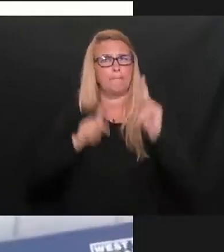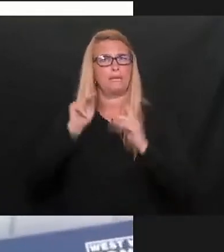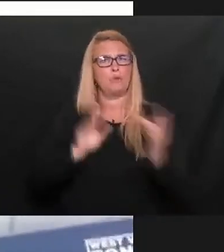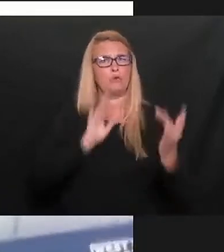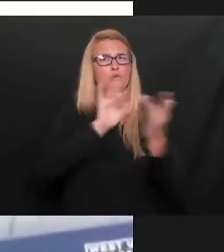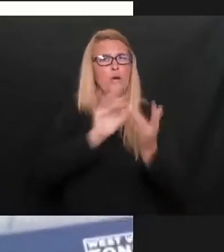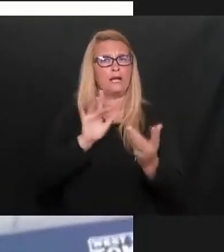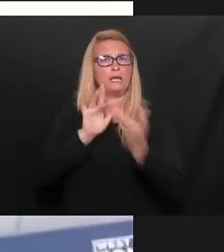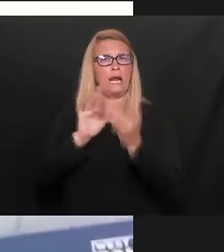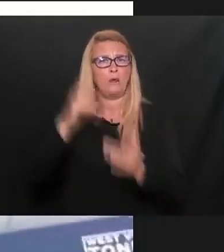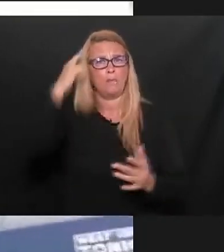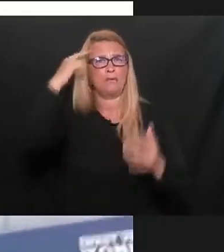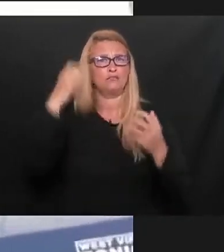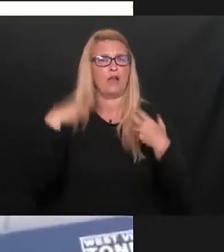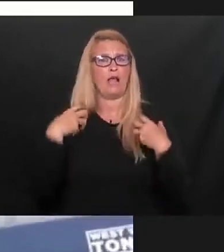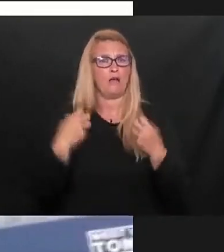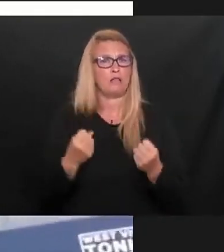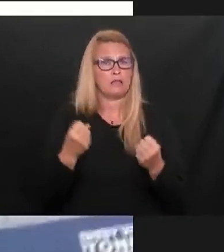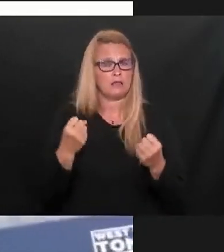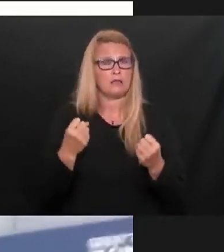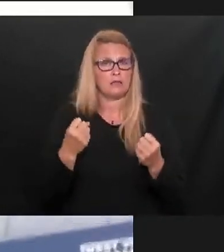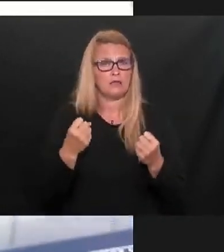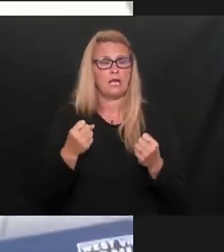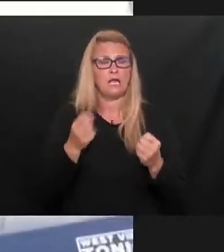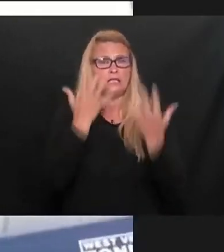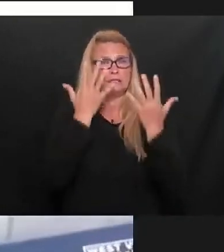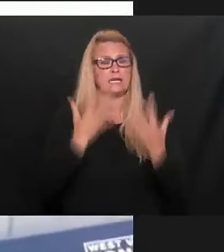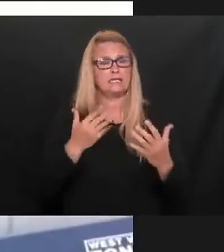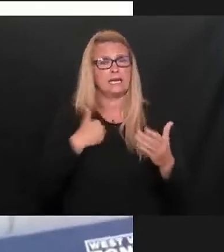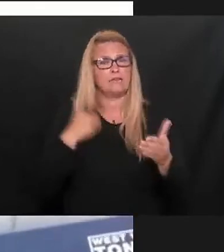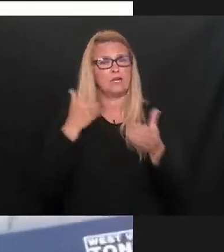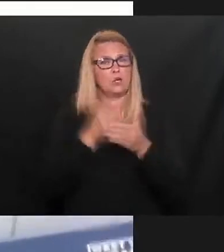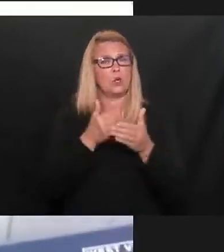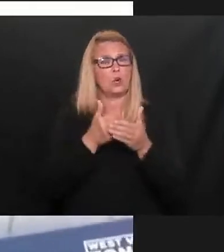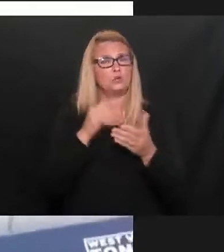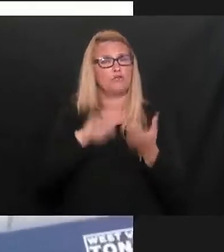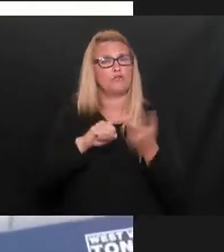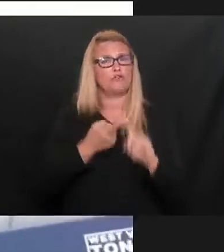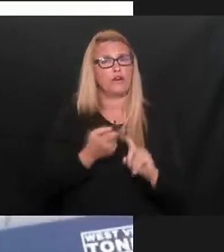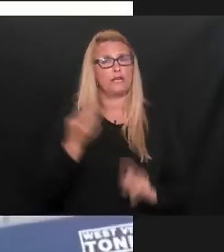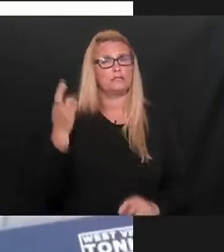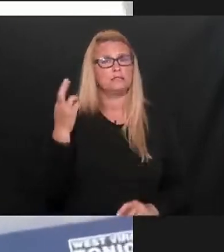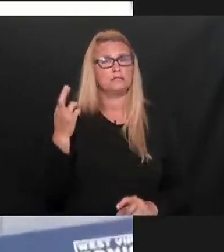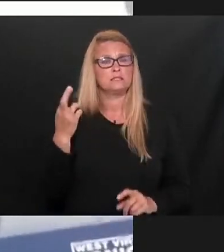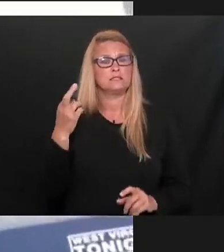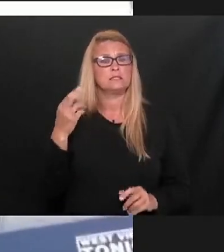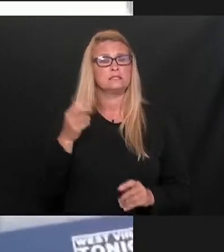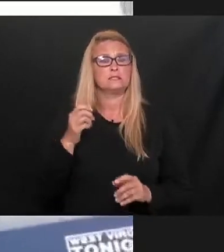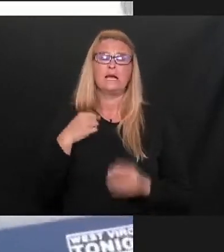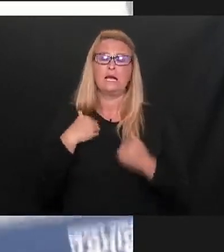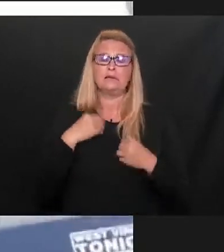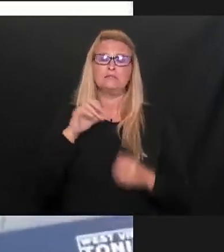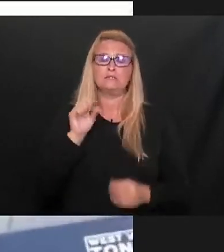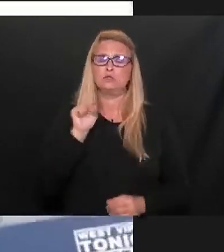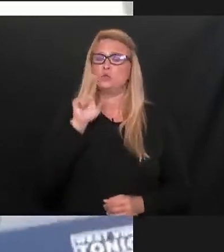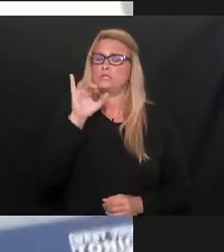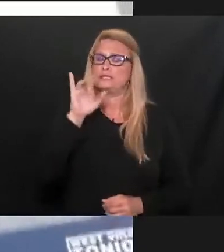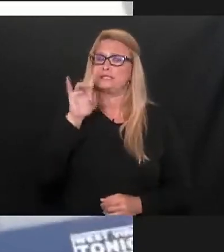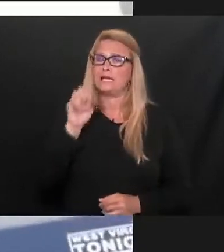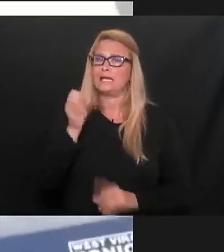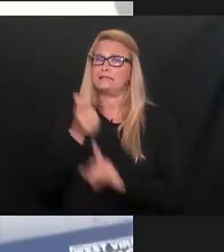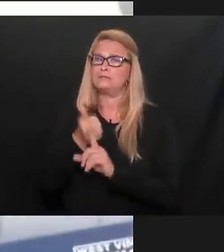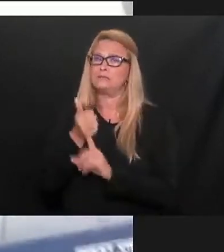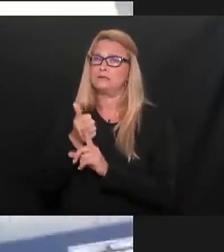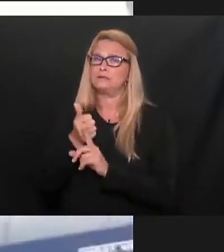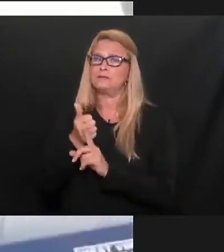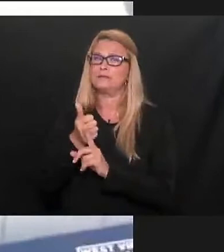mental health issues. Sadly, I had a very dear, close, lifelong friend take his life last week, and it's hard. It's hard. And I